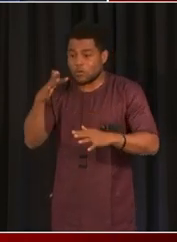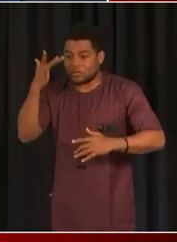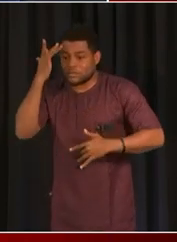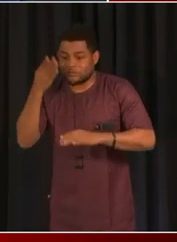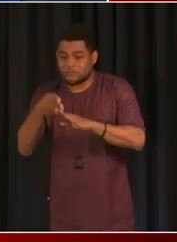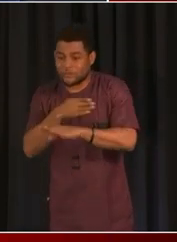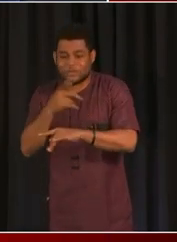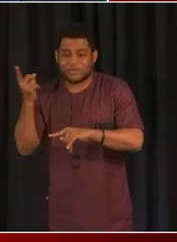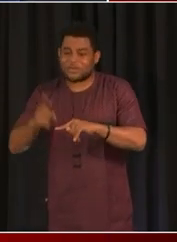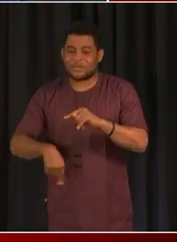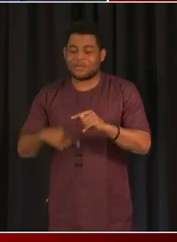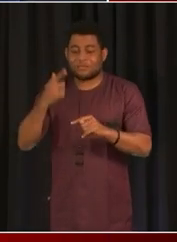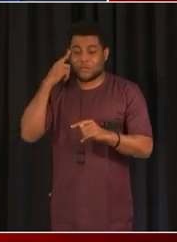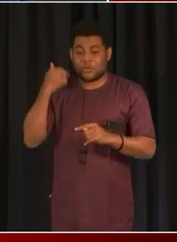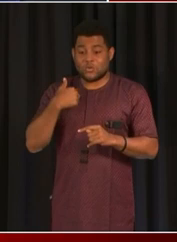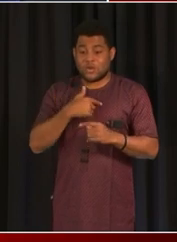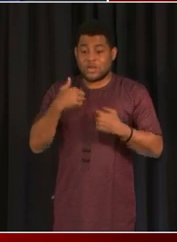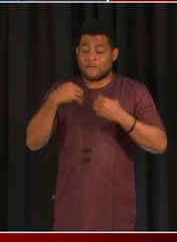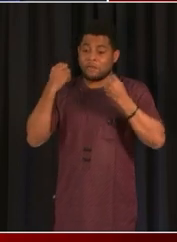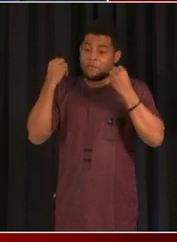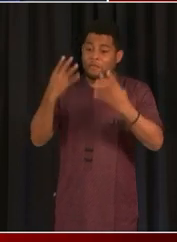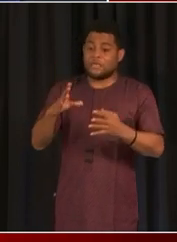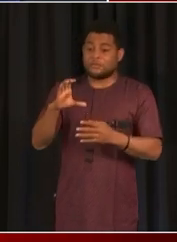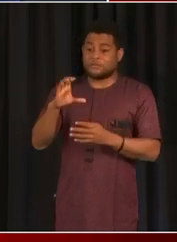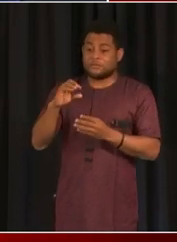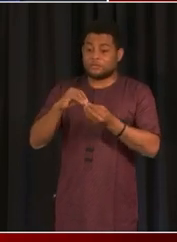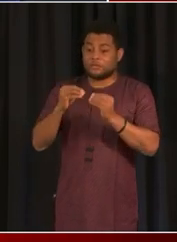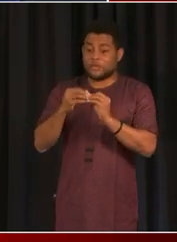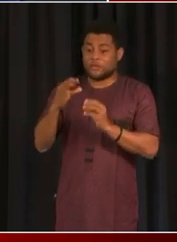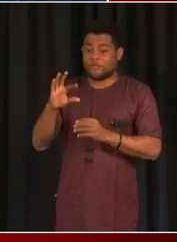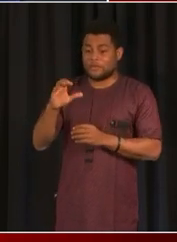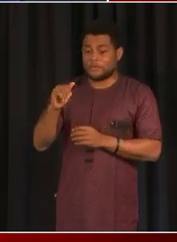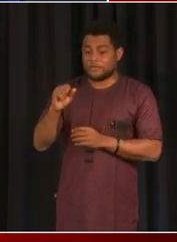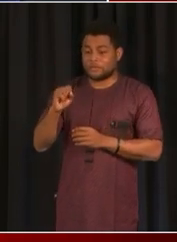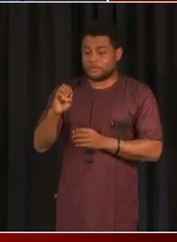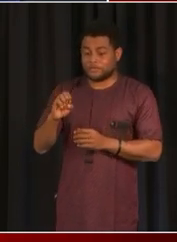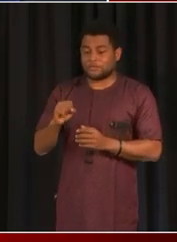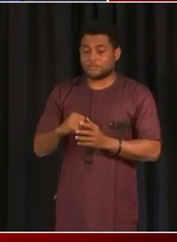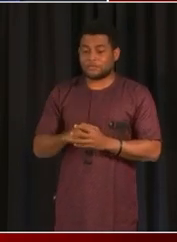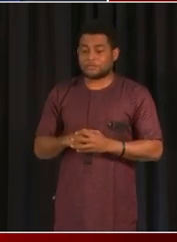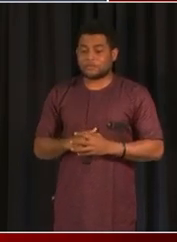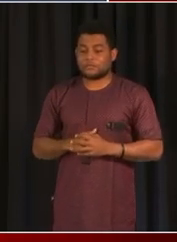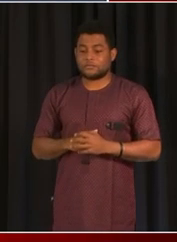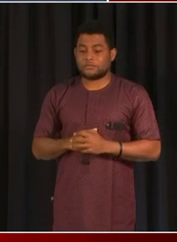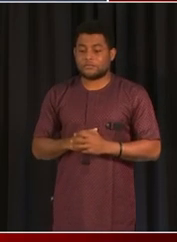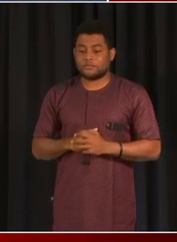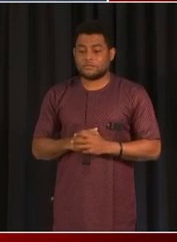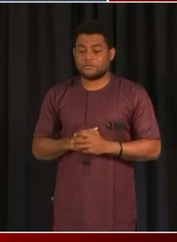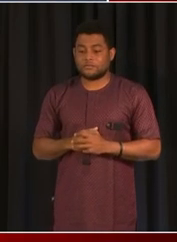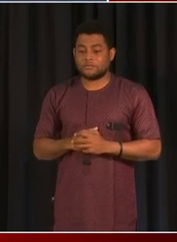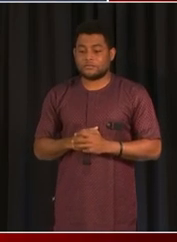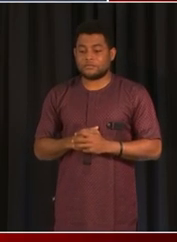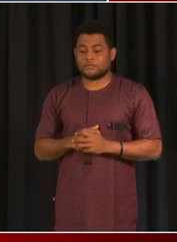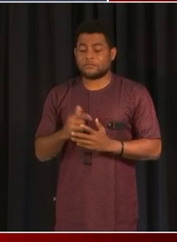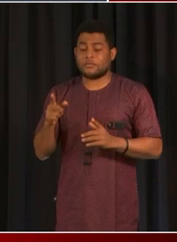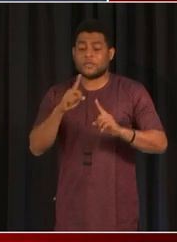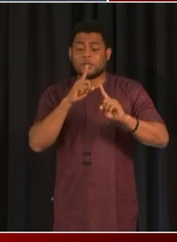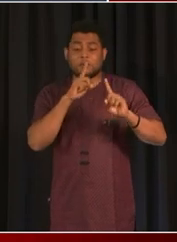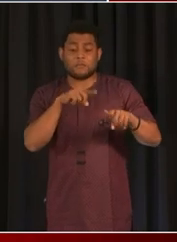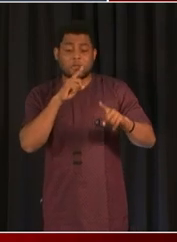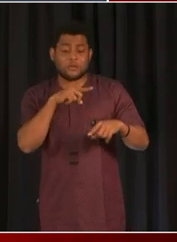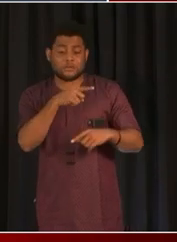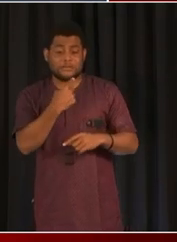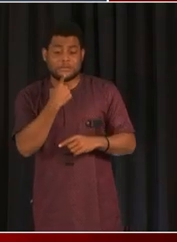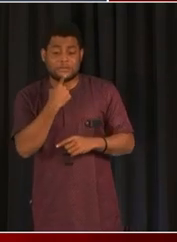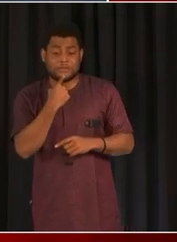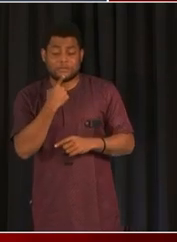cases. Perry? The DC auditor is out with a report today saying that the asymptomatic testing